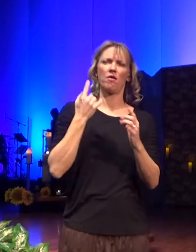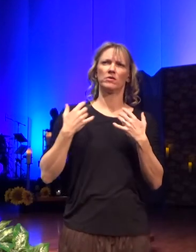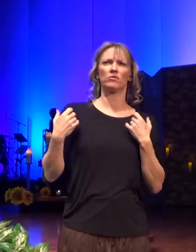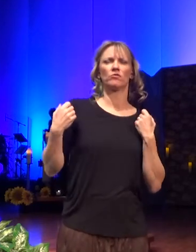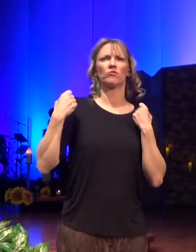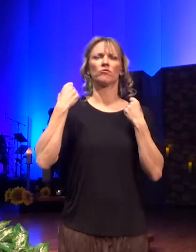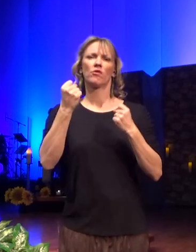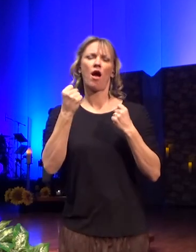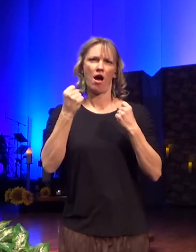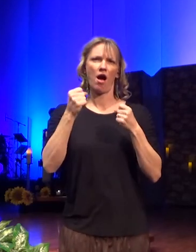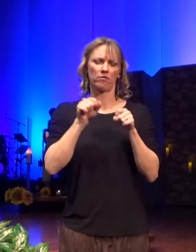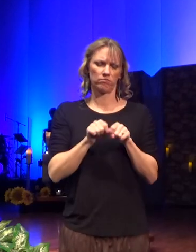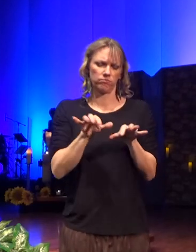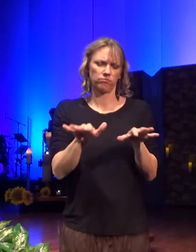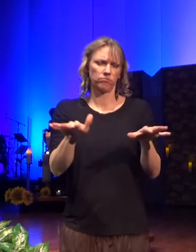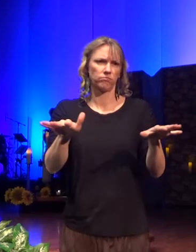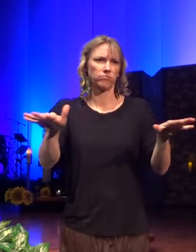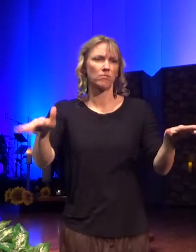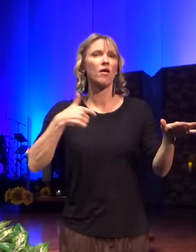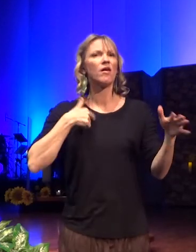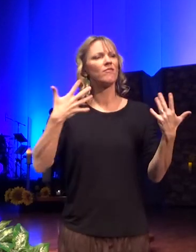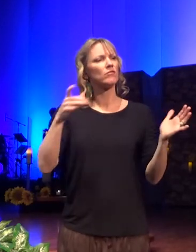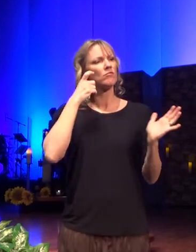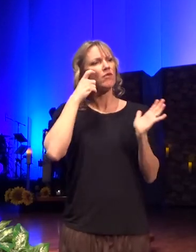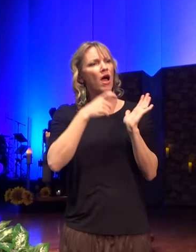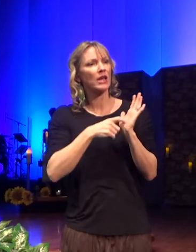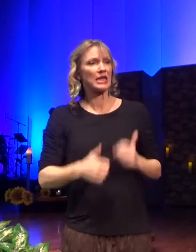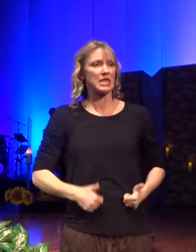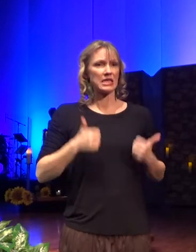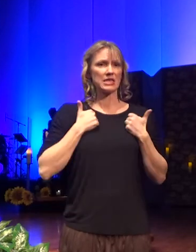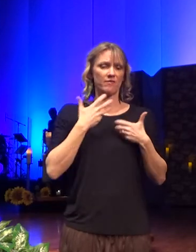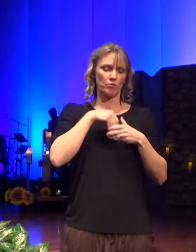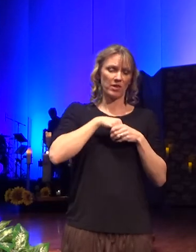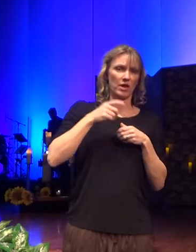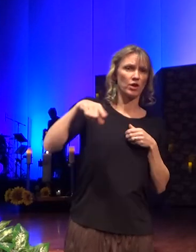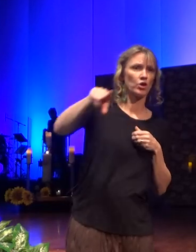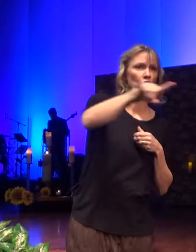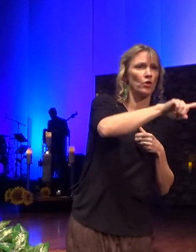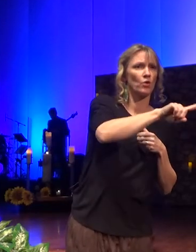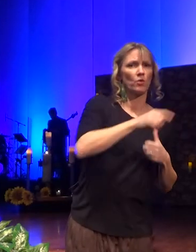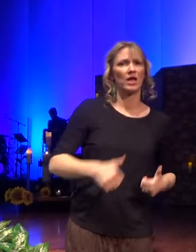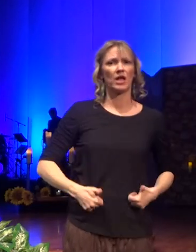force. So recognizing it lives in you and it lives in me.